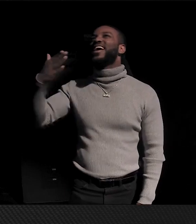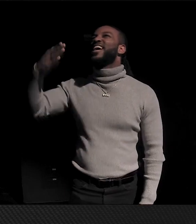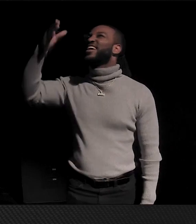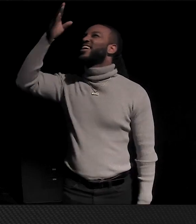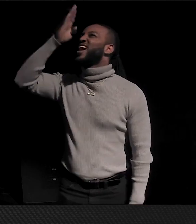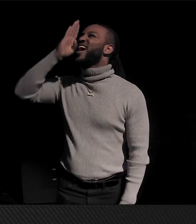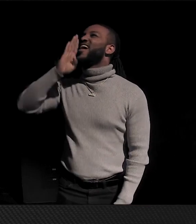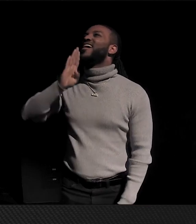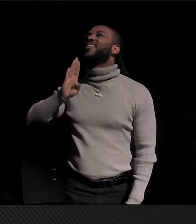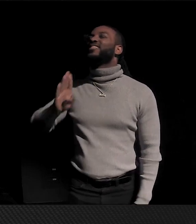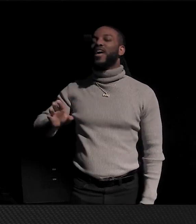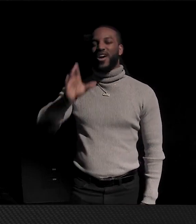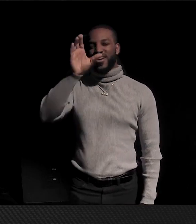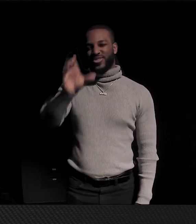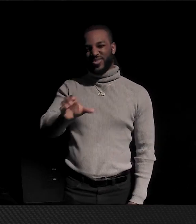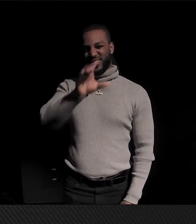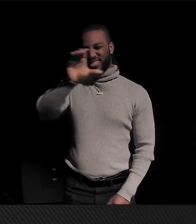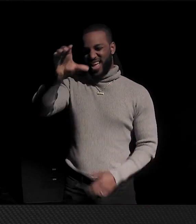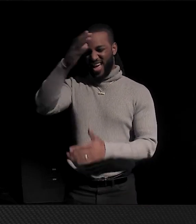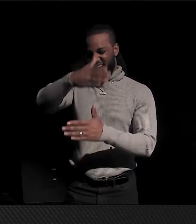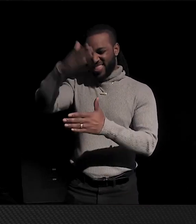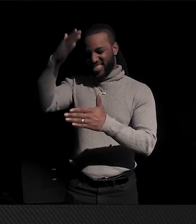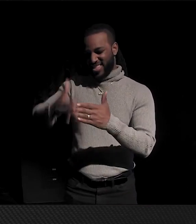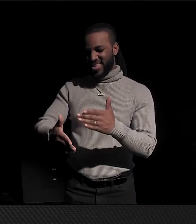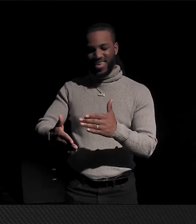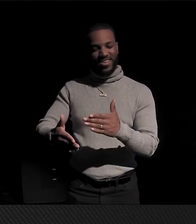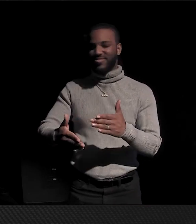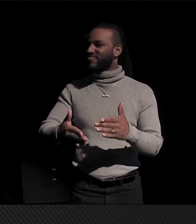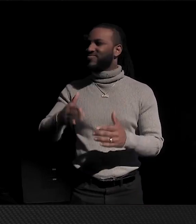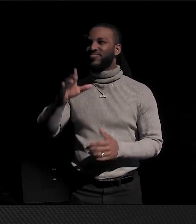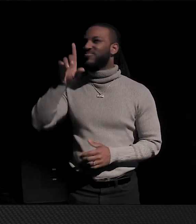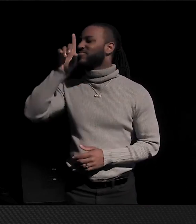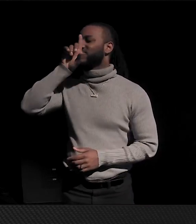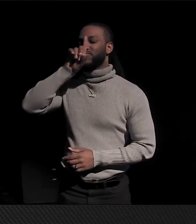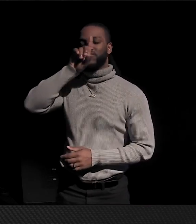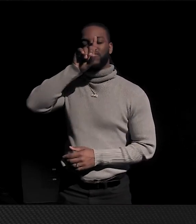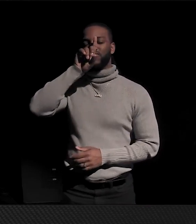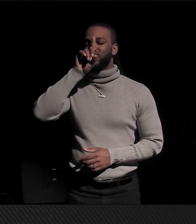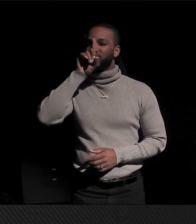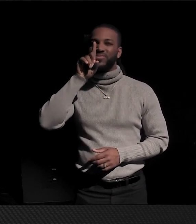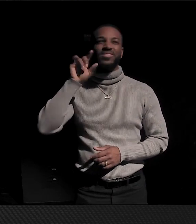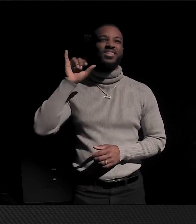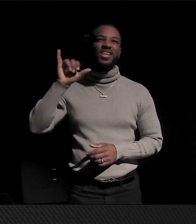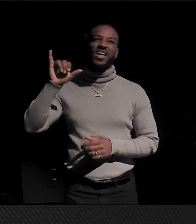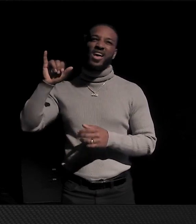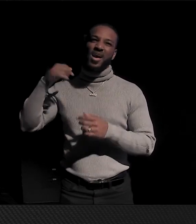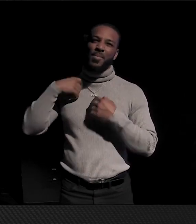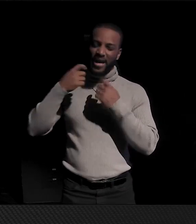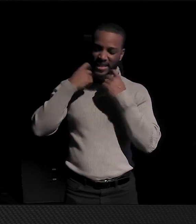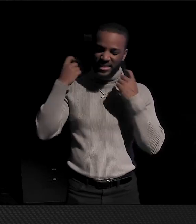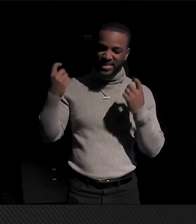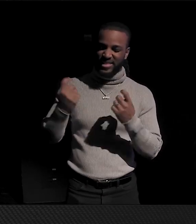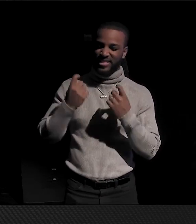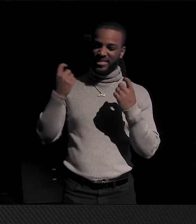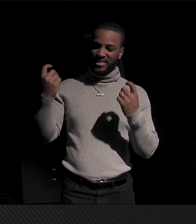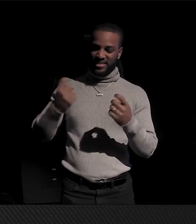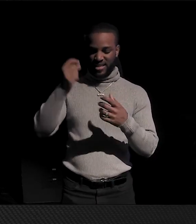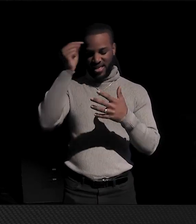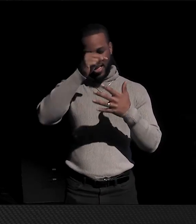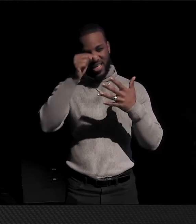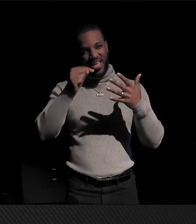I thank God the cross was not the end, that every sin I would